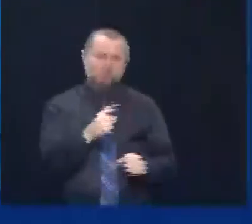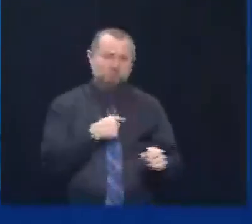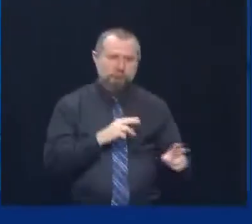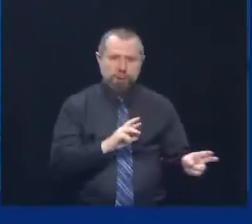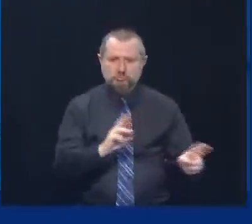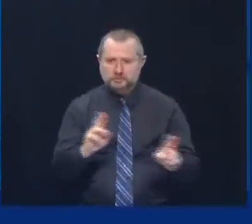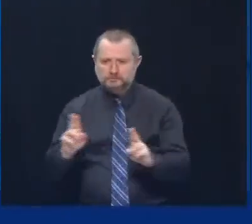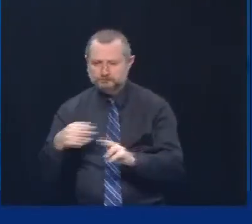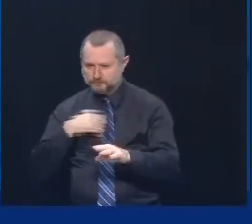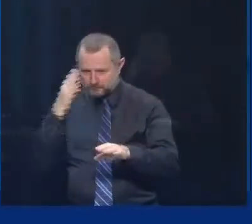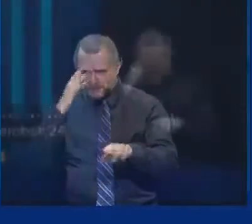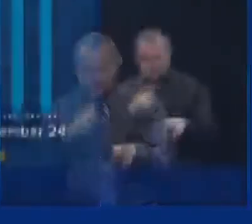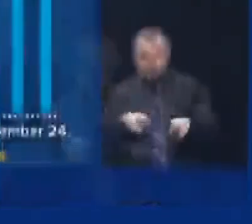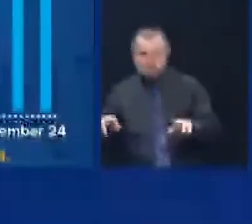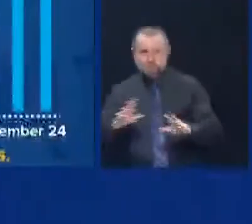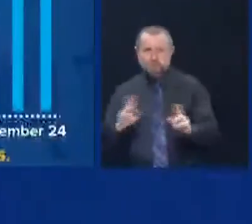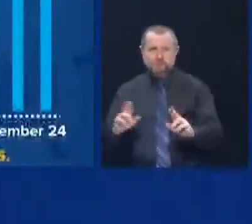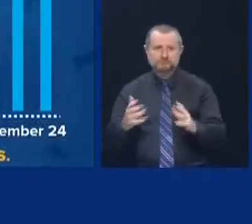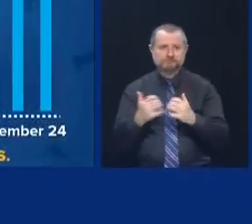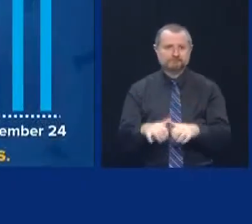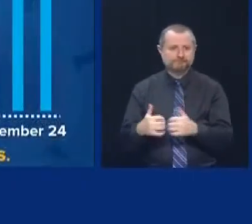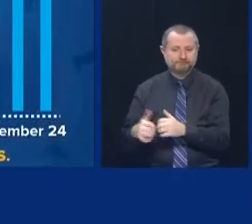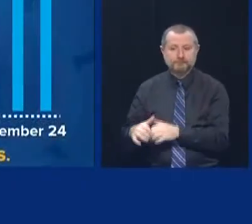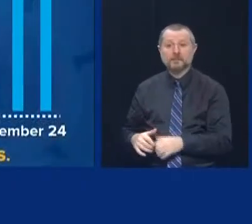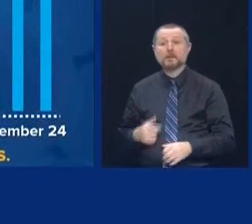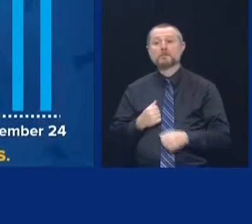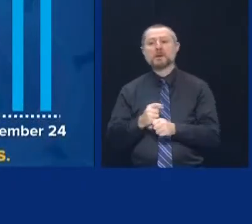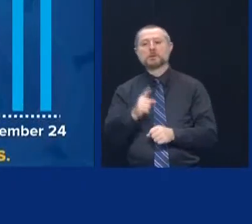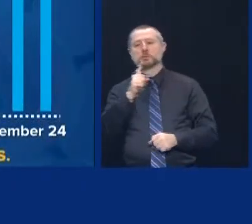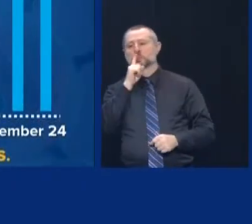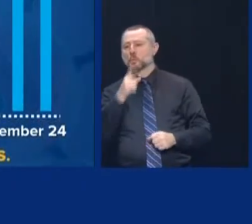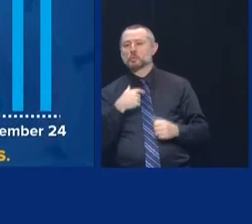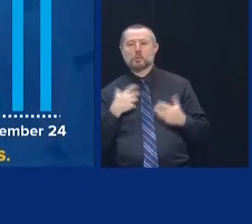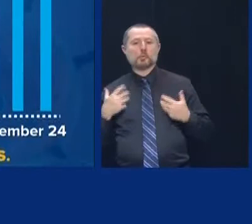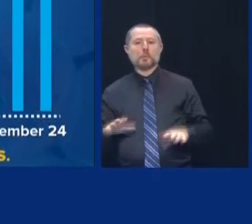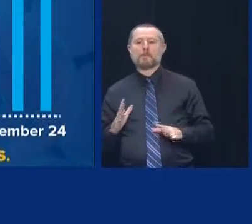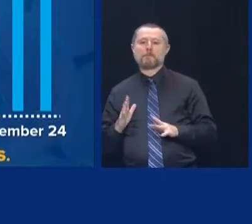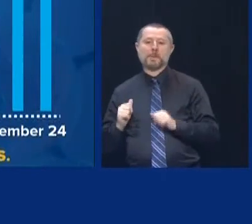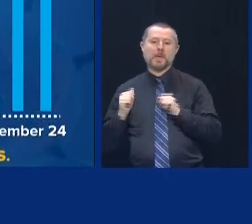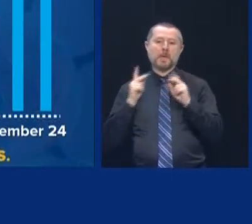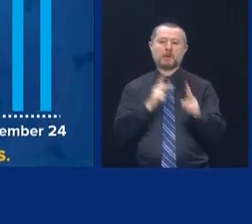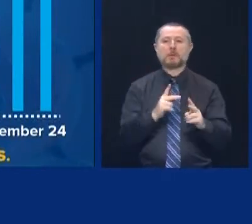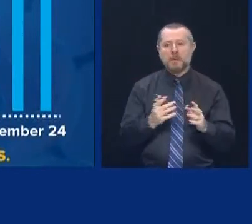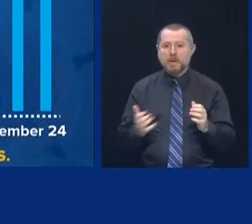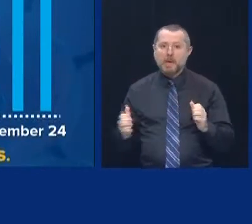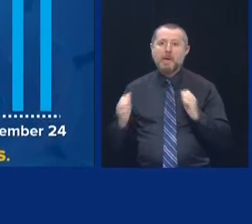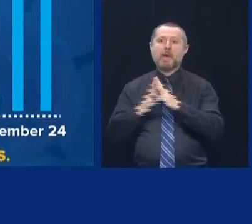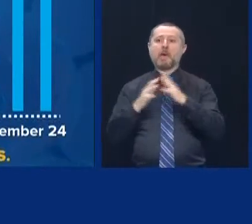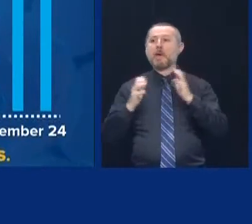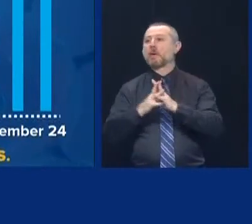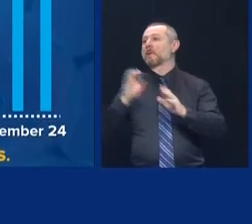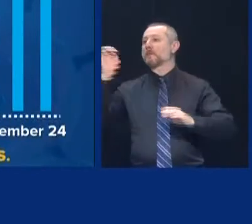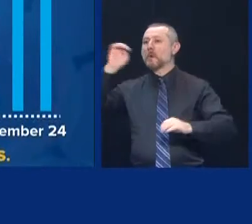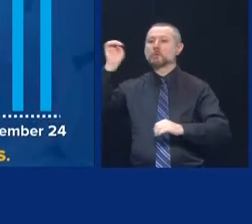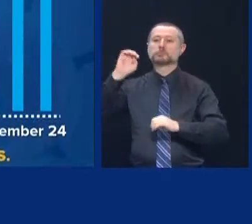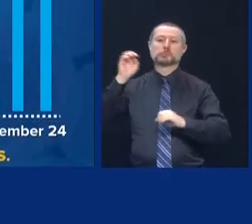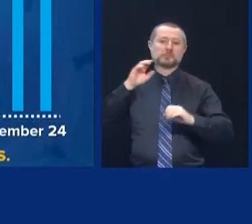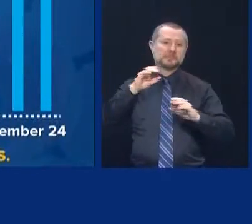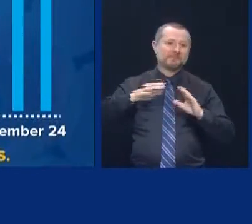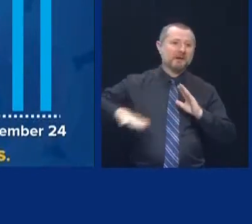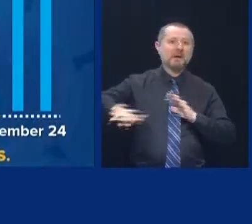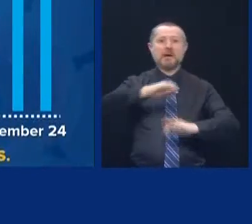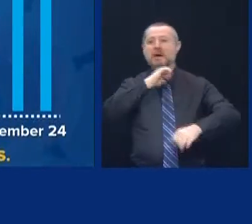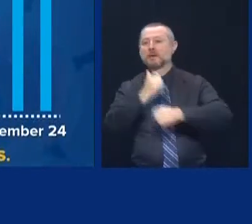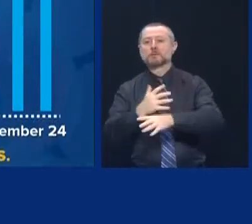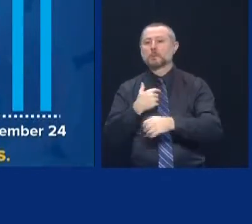hospitals and we don't go back into the emergency field hospitals. So we're going to watch the numbers